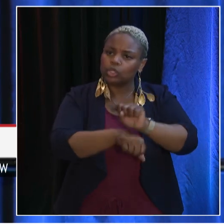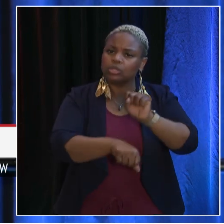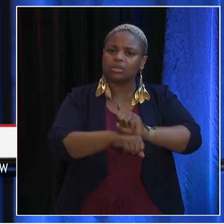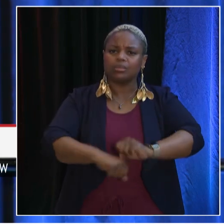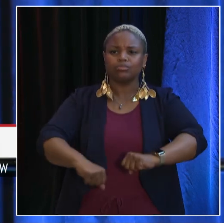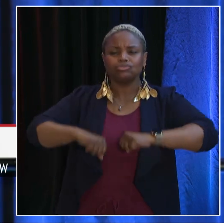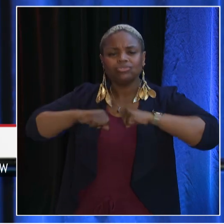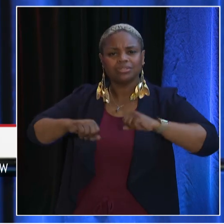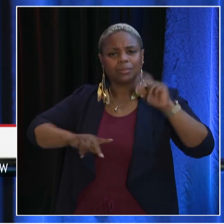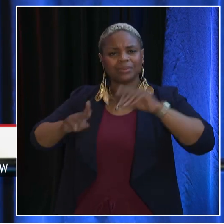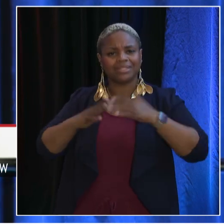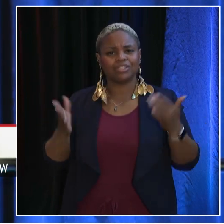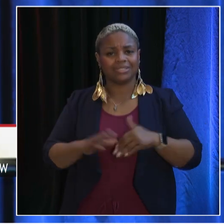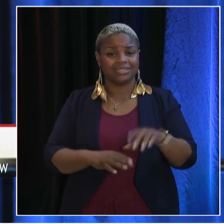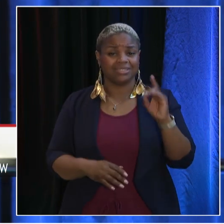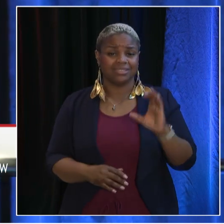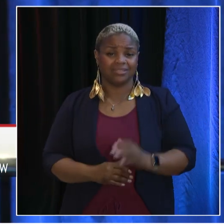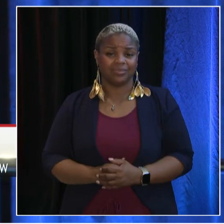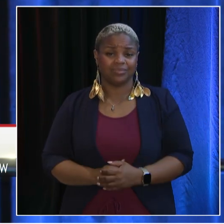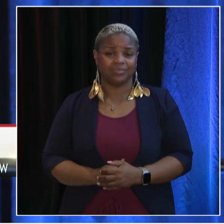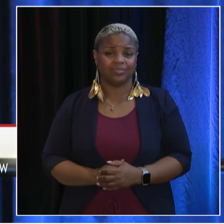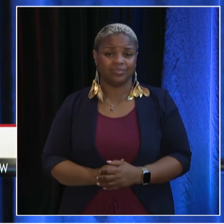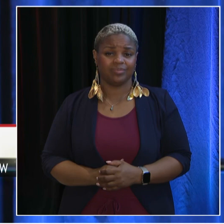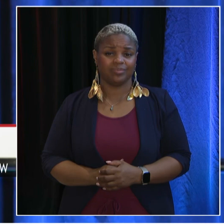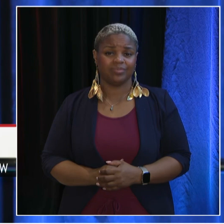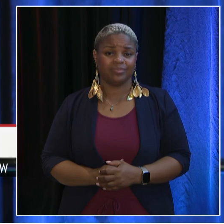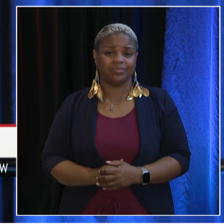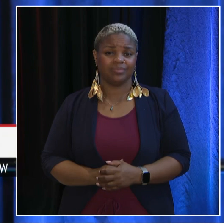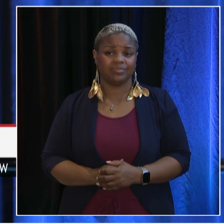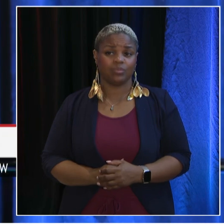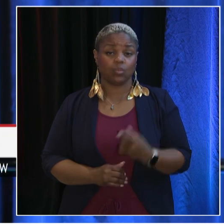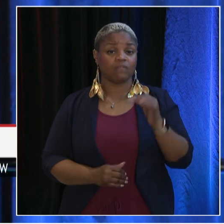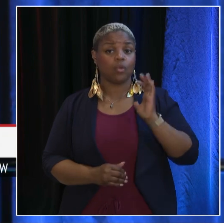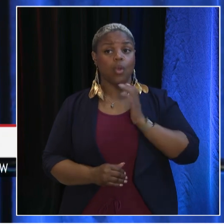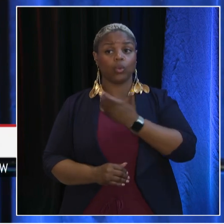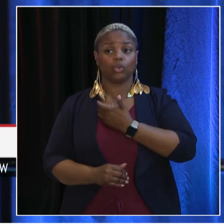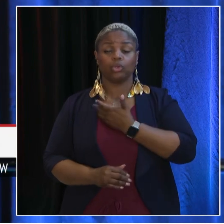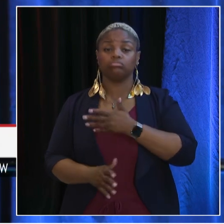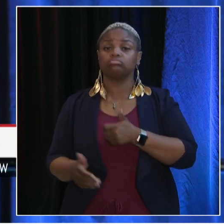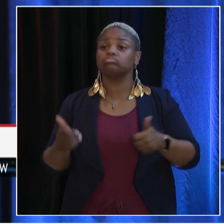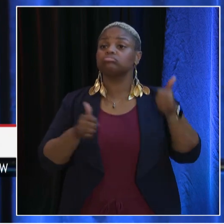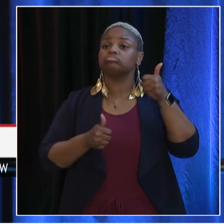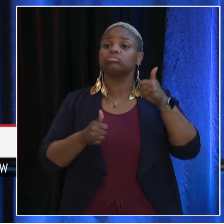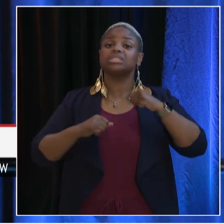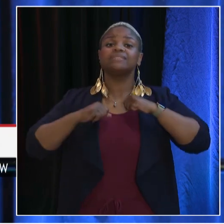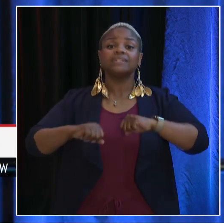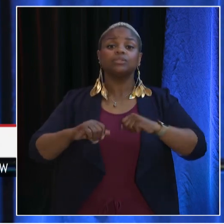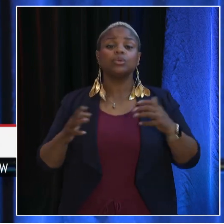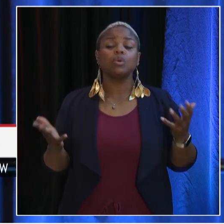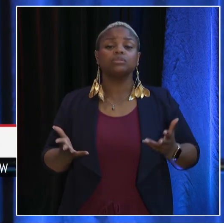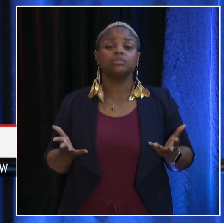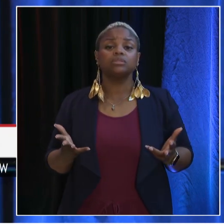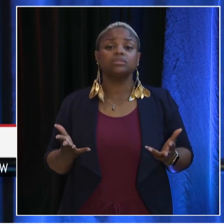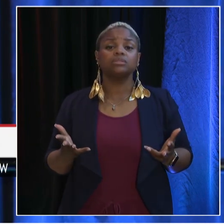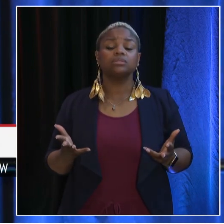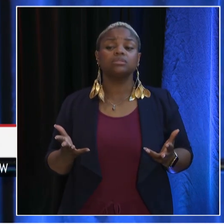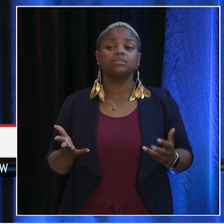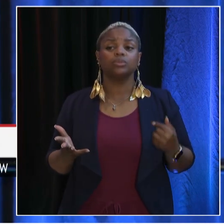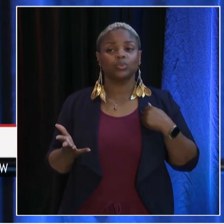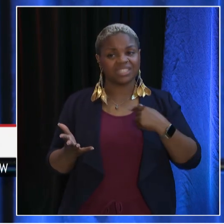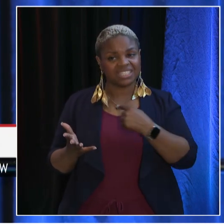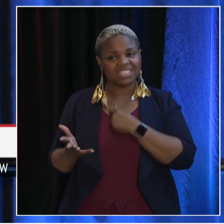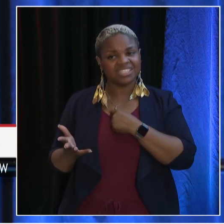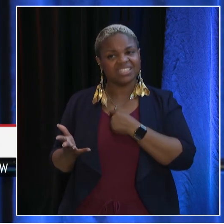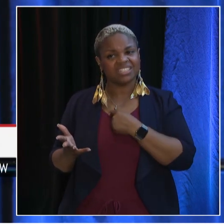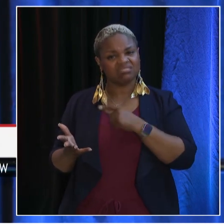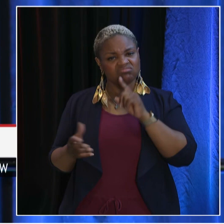Columbia. And one of our greatest defenses is that we are an